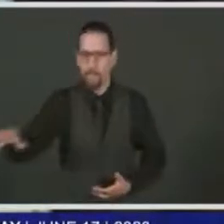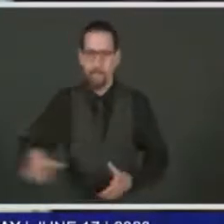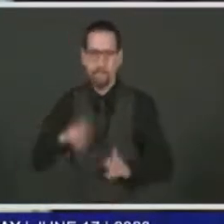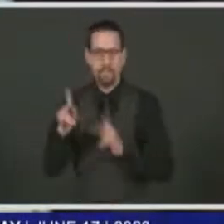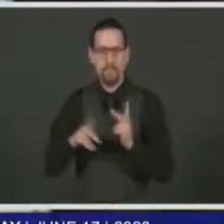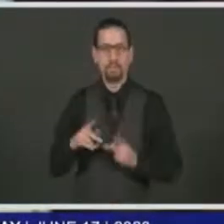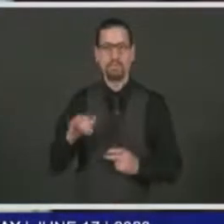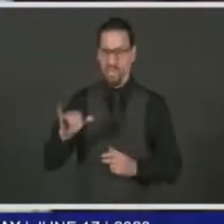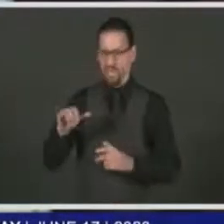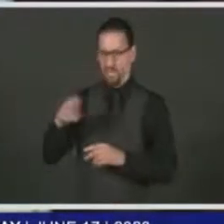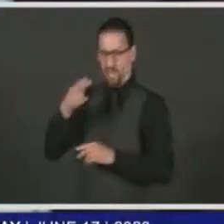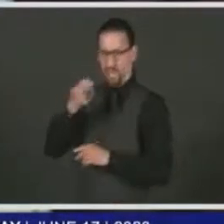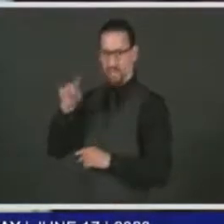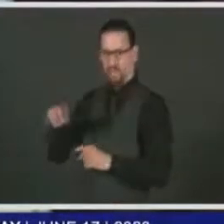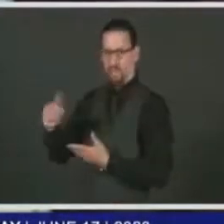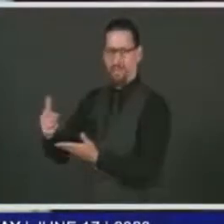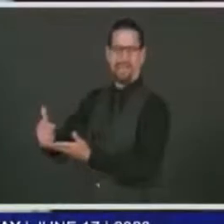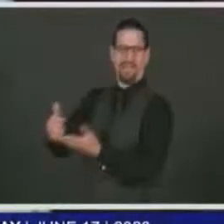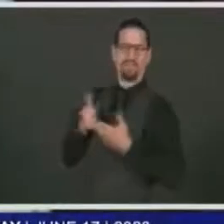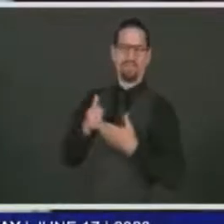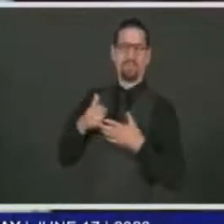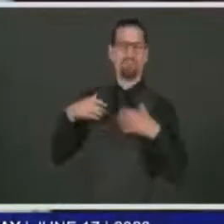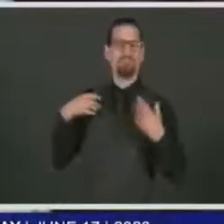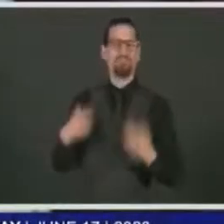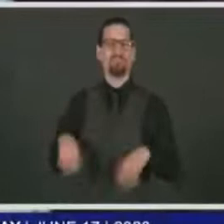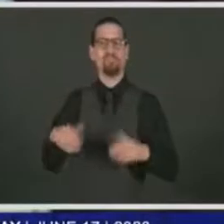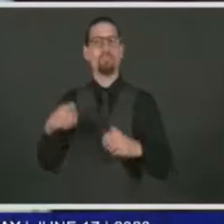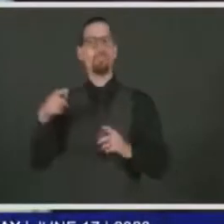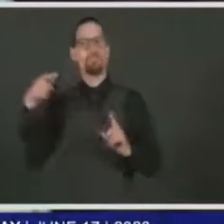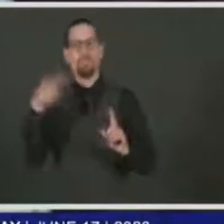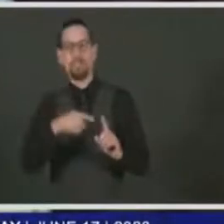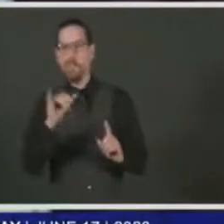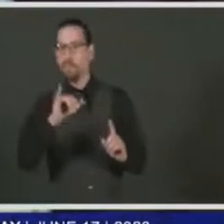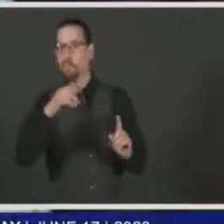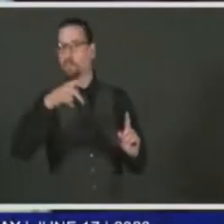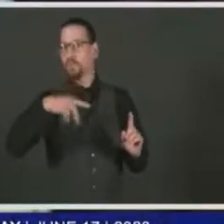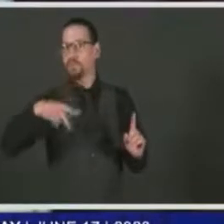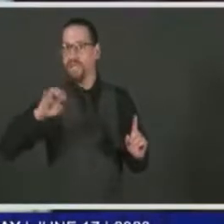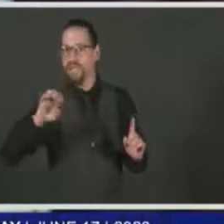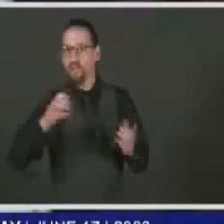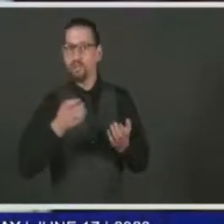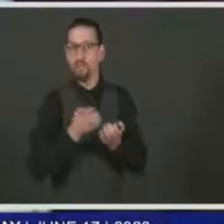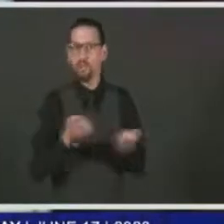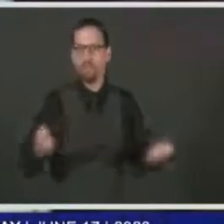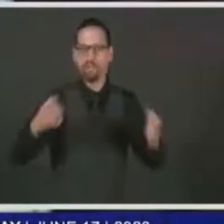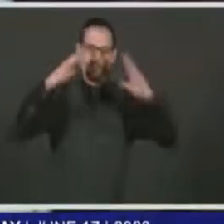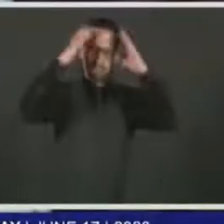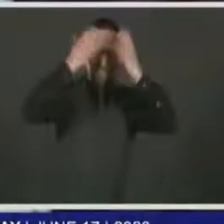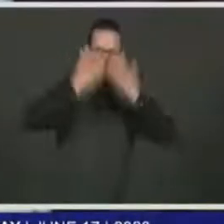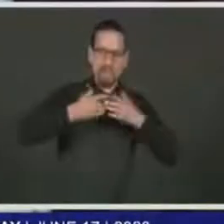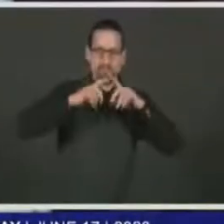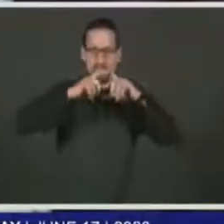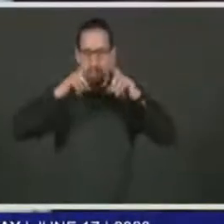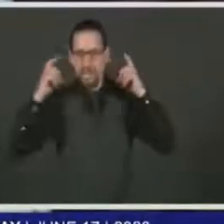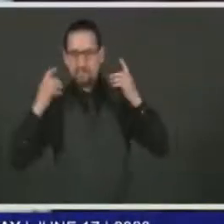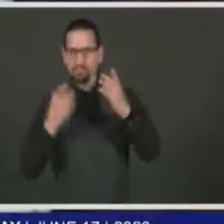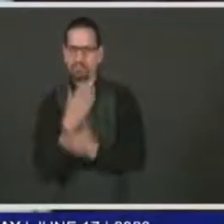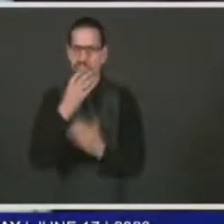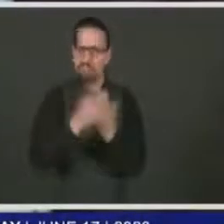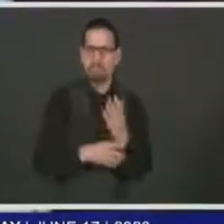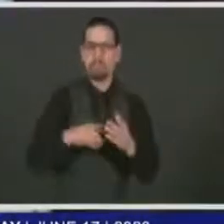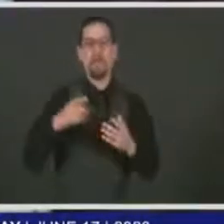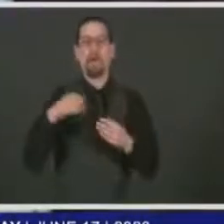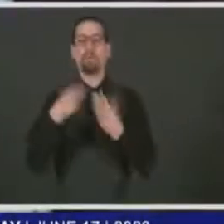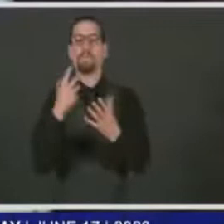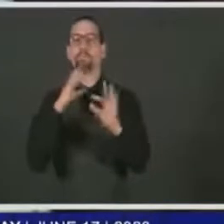and families. What we want to continue to advance is having health equity zones continue